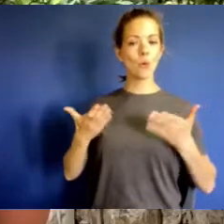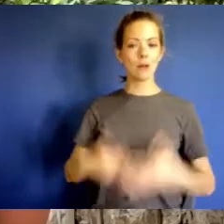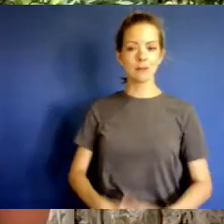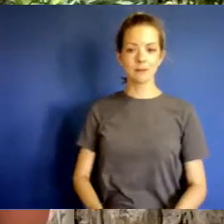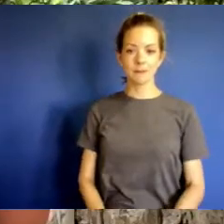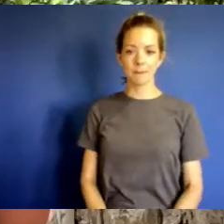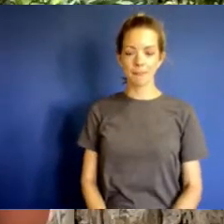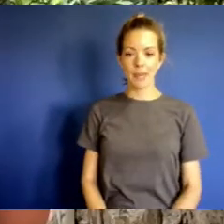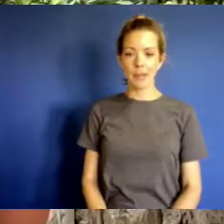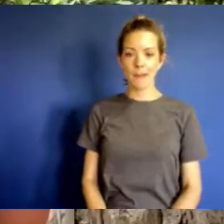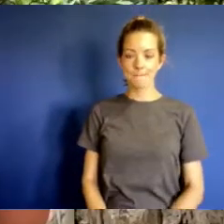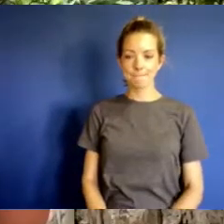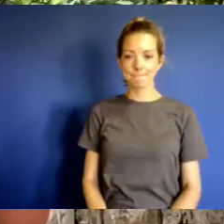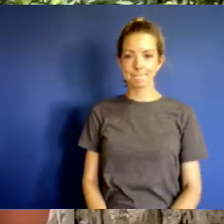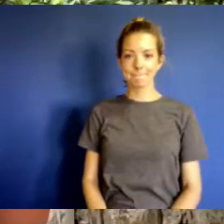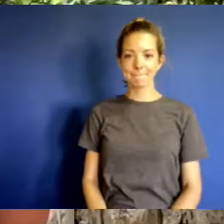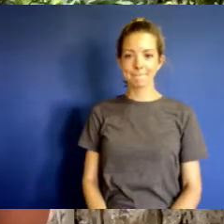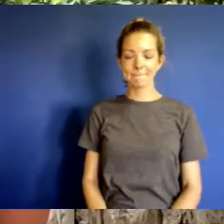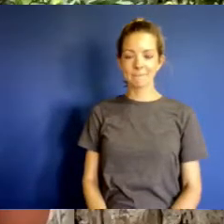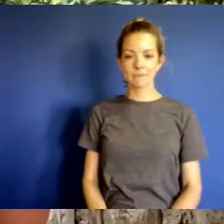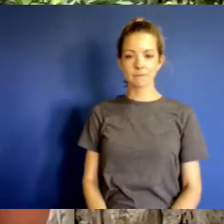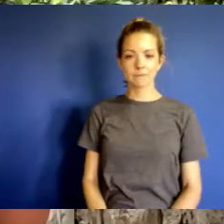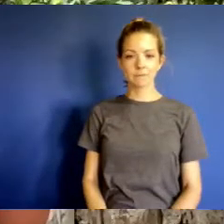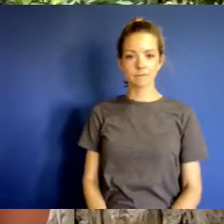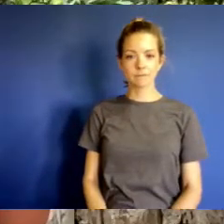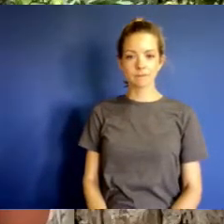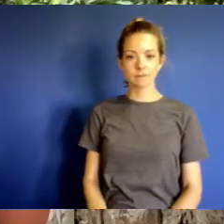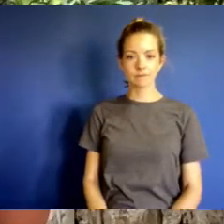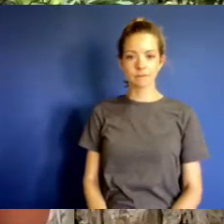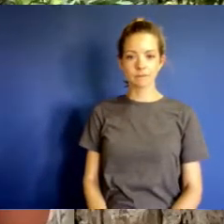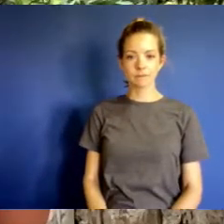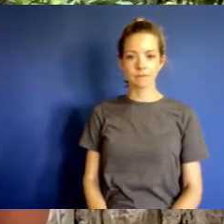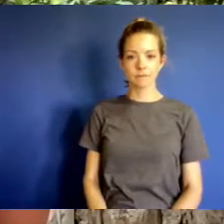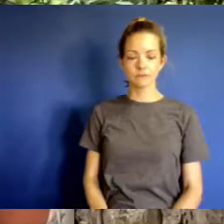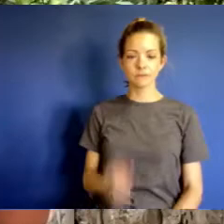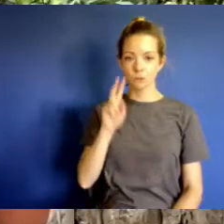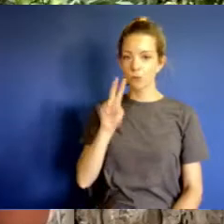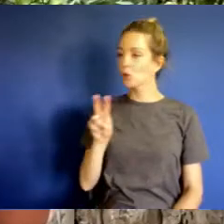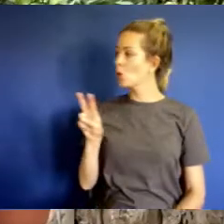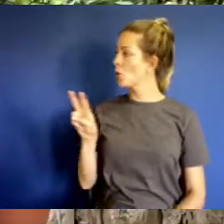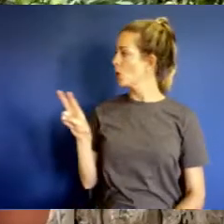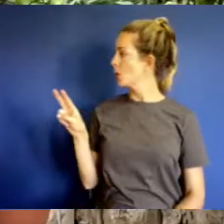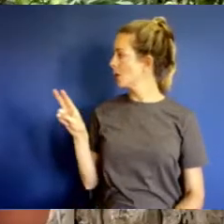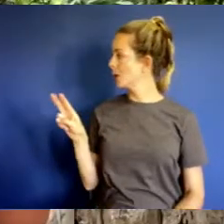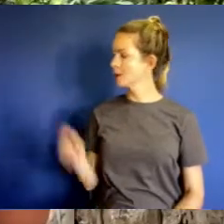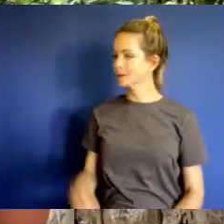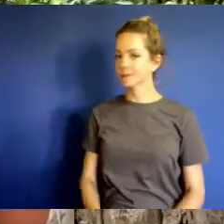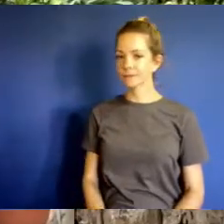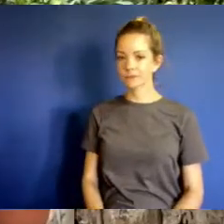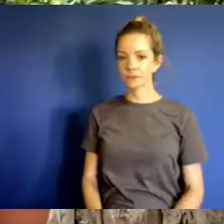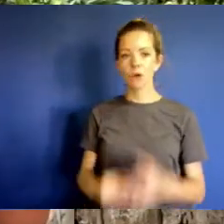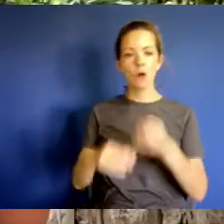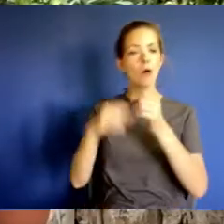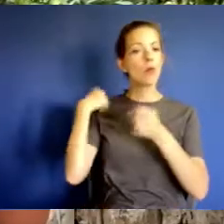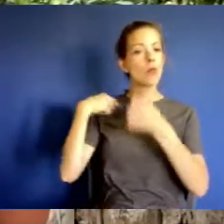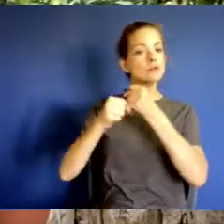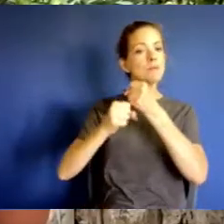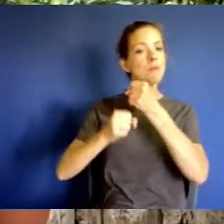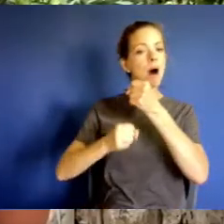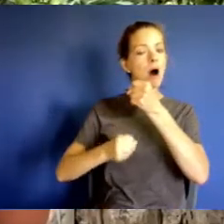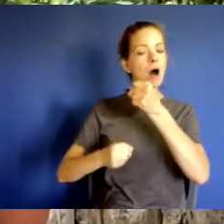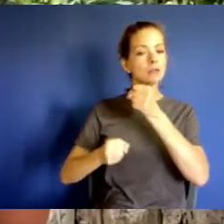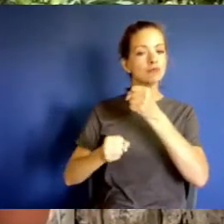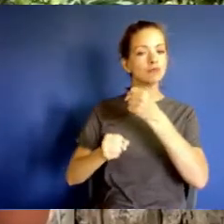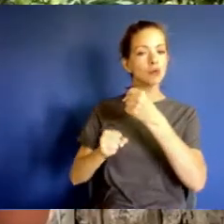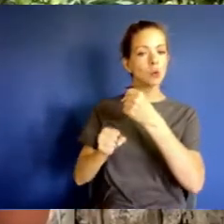sit up tall because we've got that, we're sitting up tall in our sitting bones, and we can rotate through